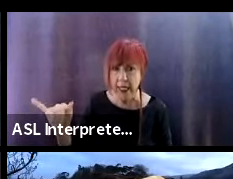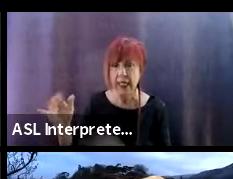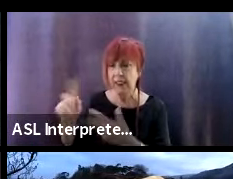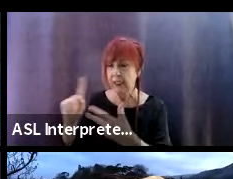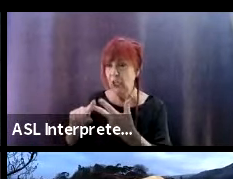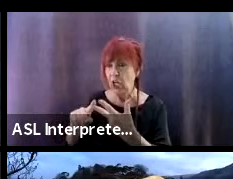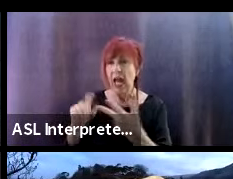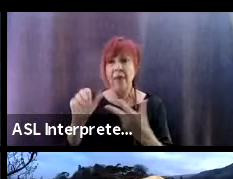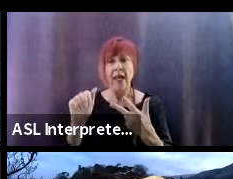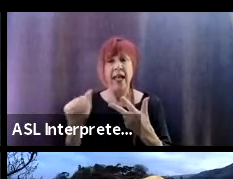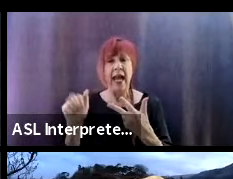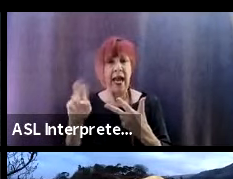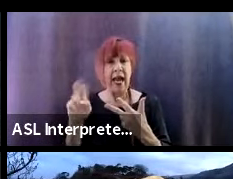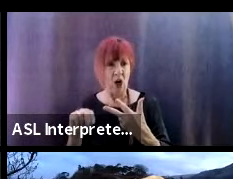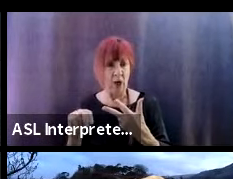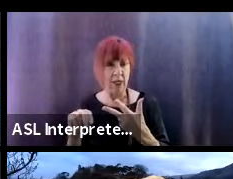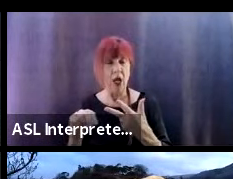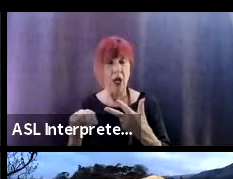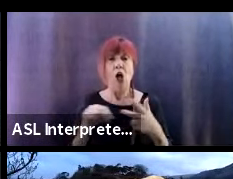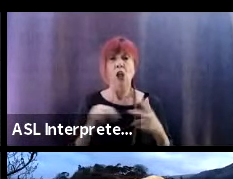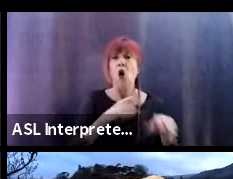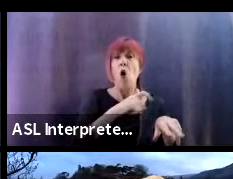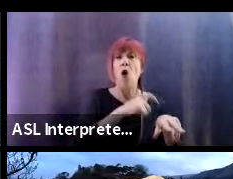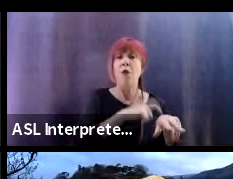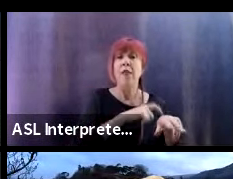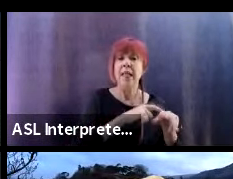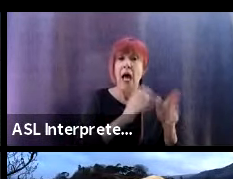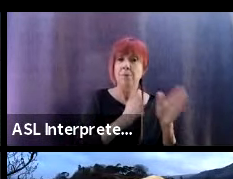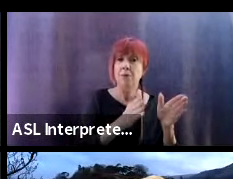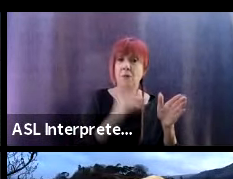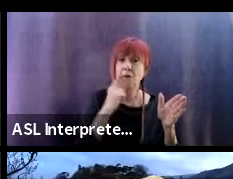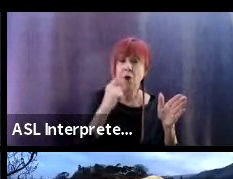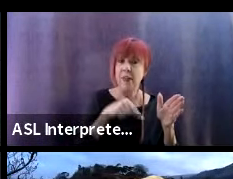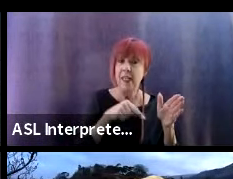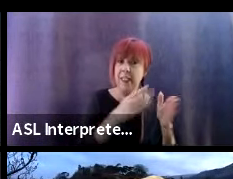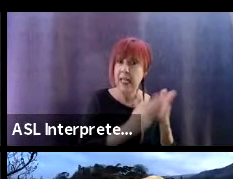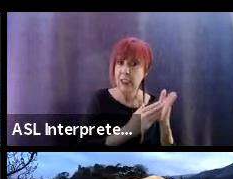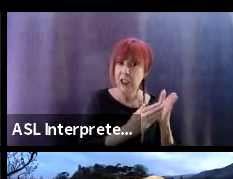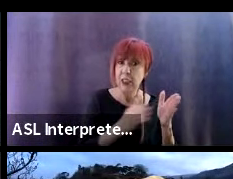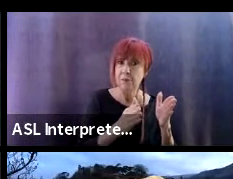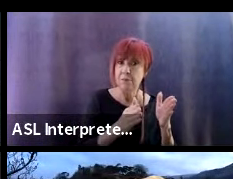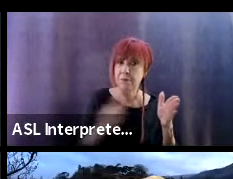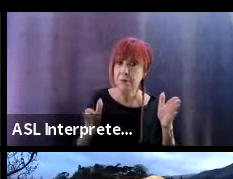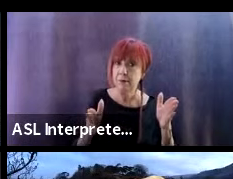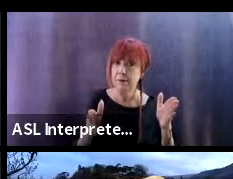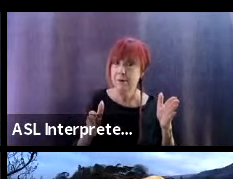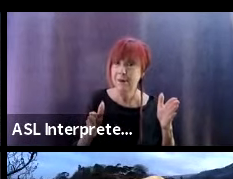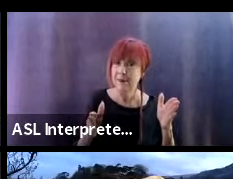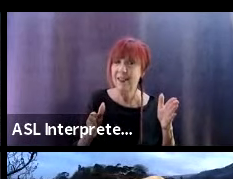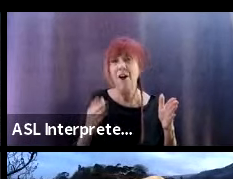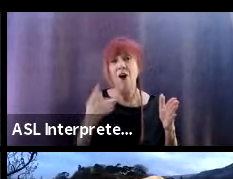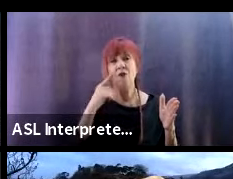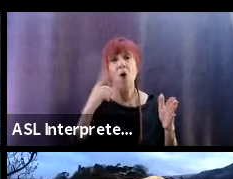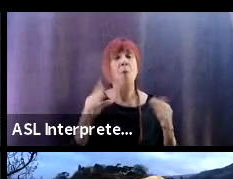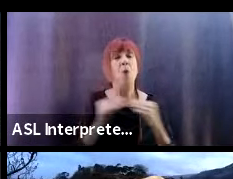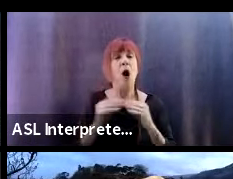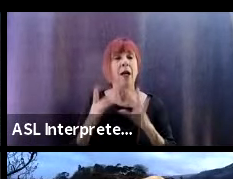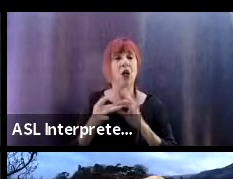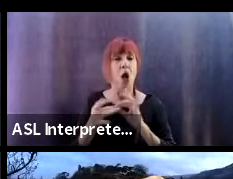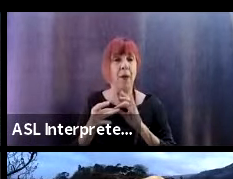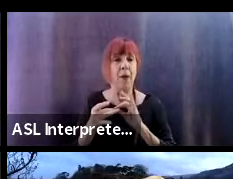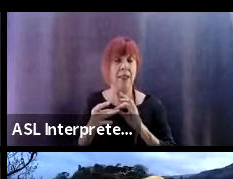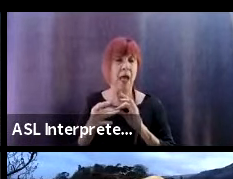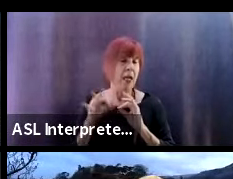our time for this section just a teeny bit so we can take a few more comments. And then if we have more time later, we'll come back because I see